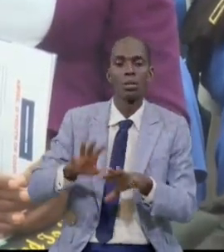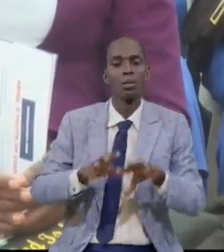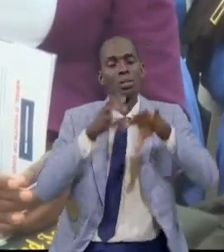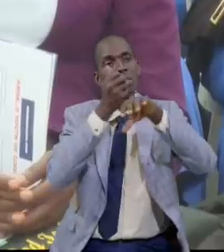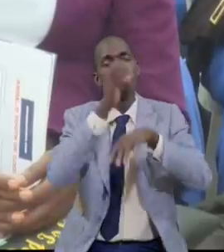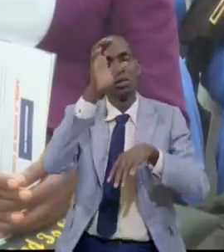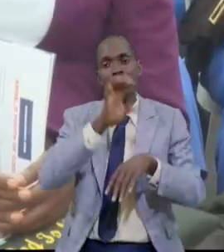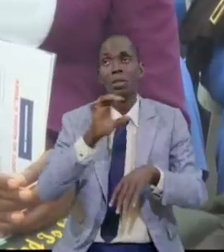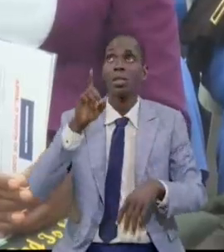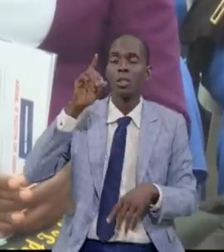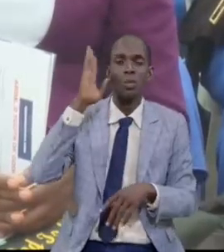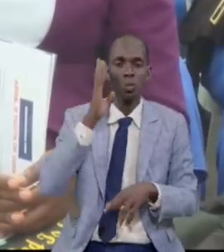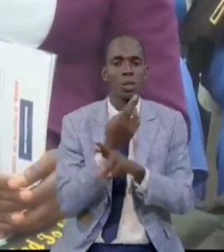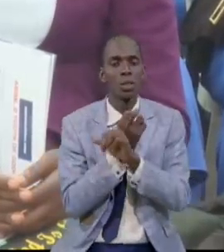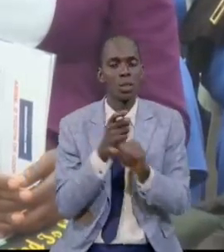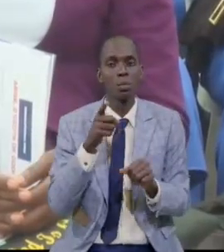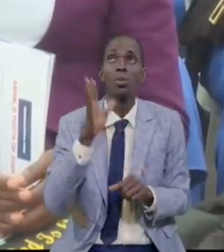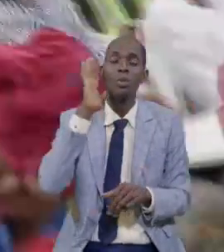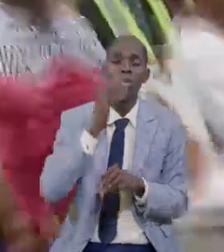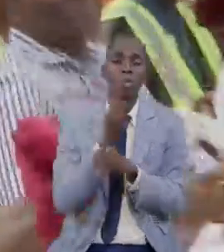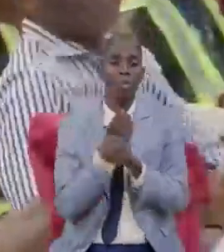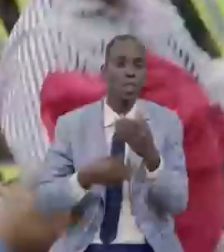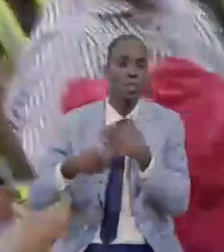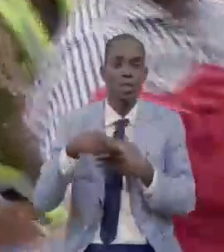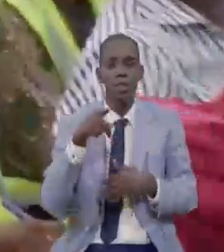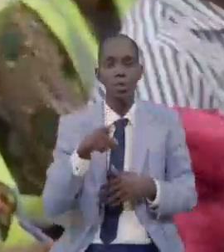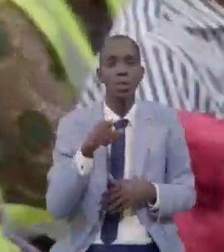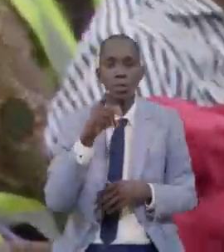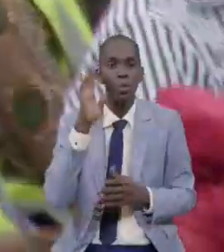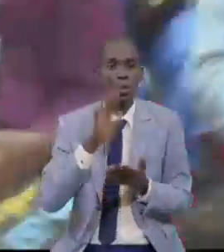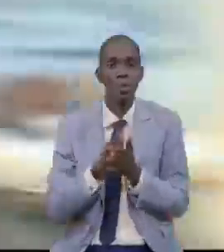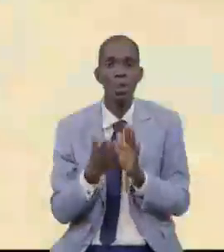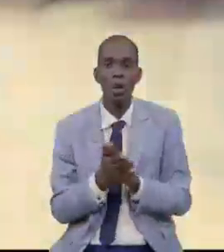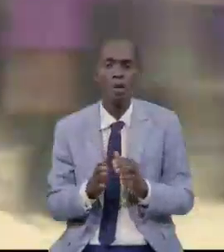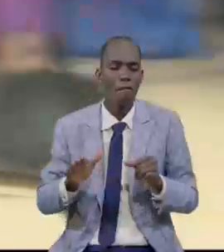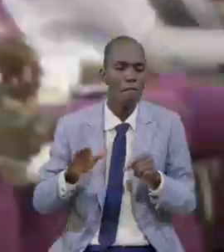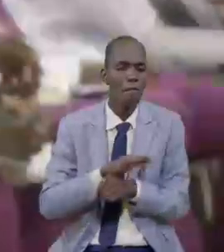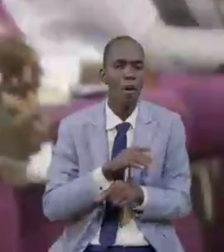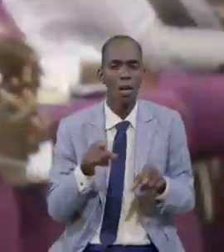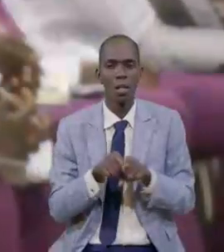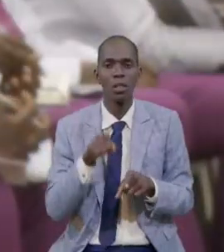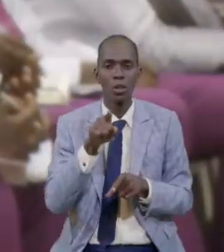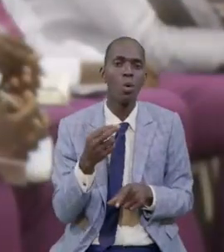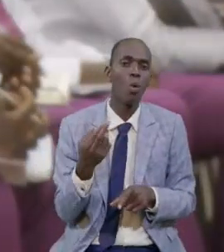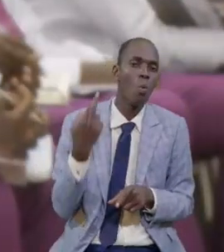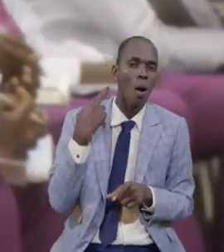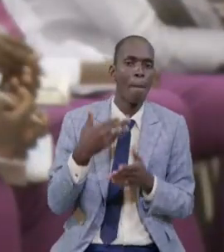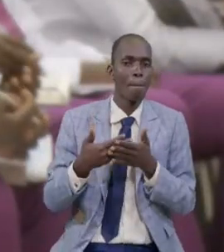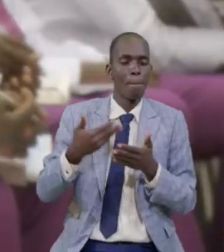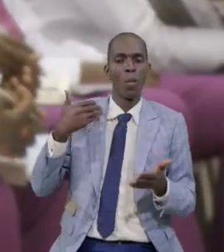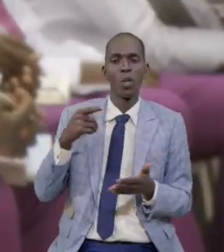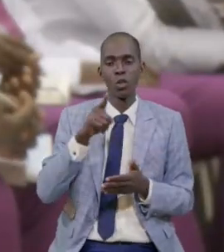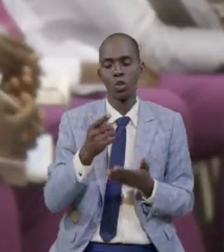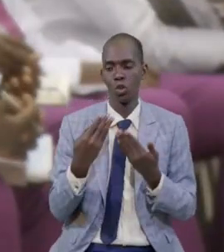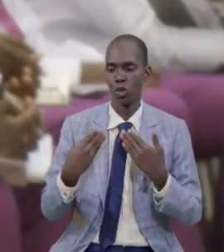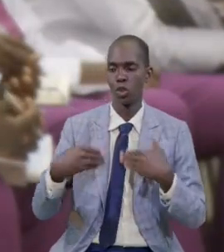you. You'll become as full as you were before you did the selling. A new life is